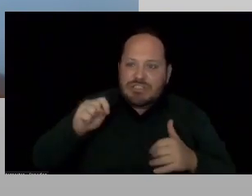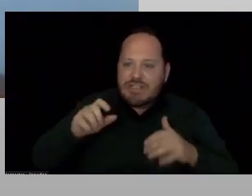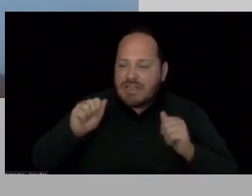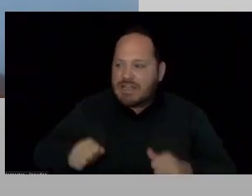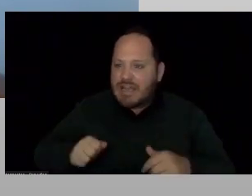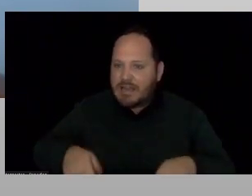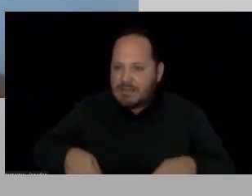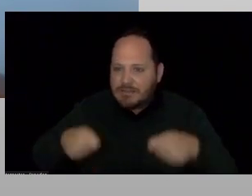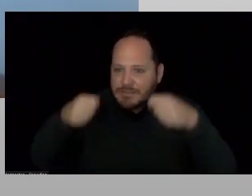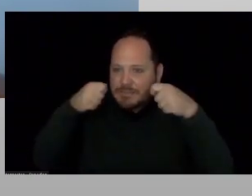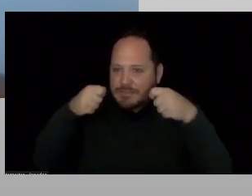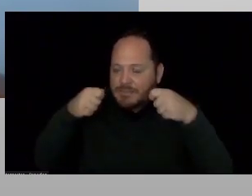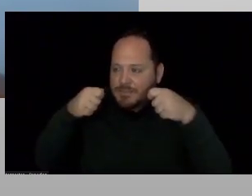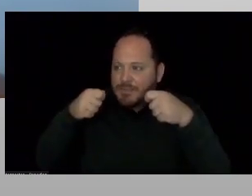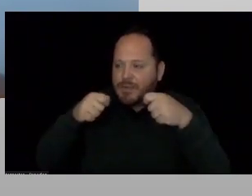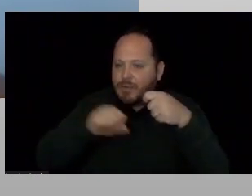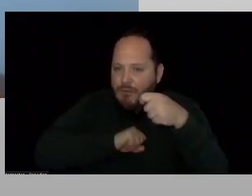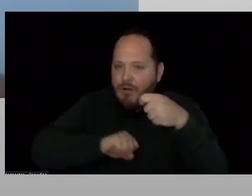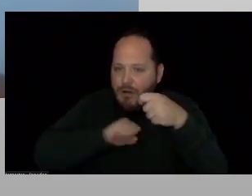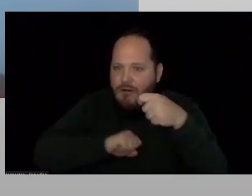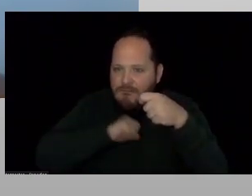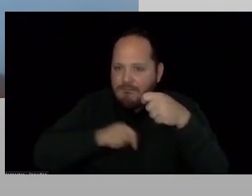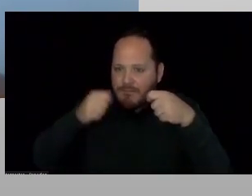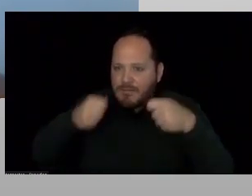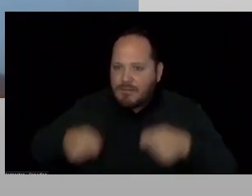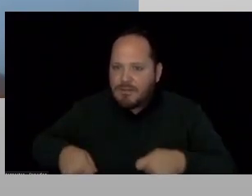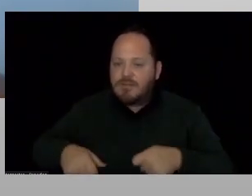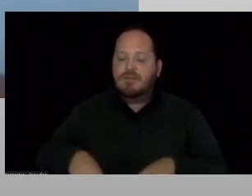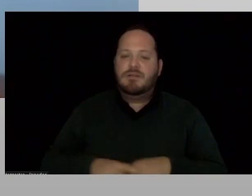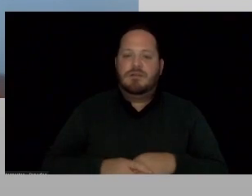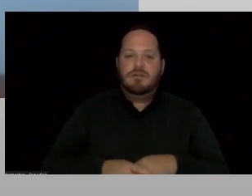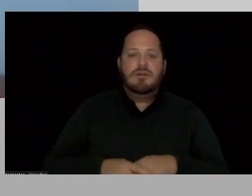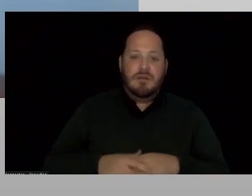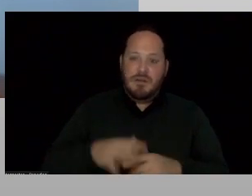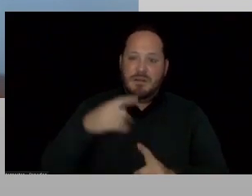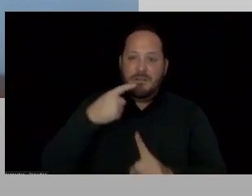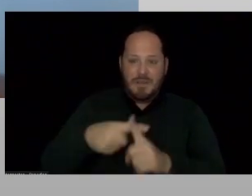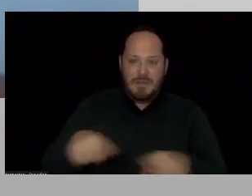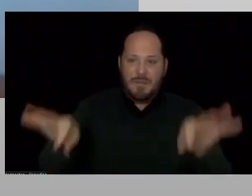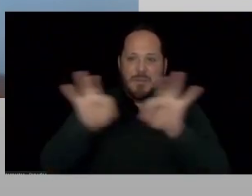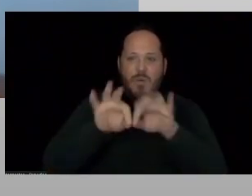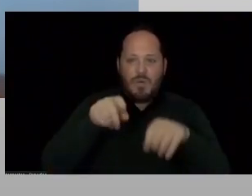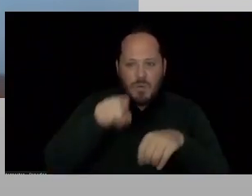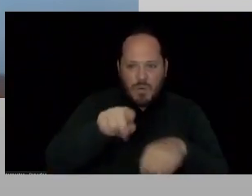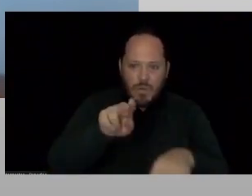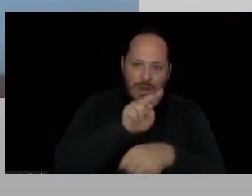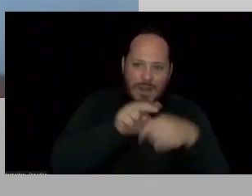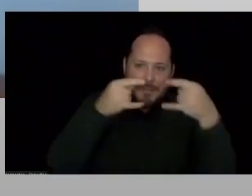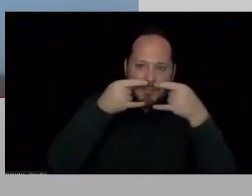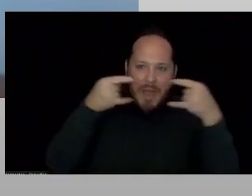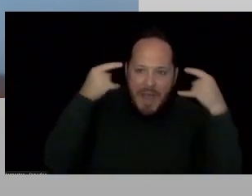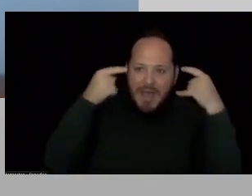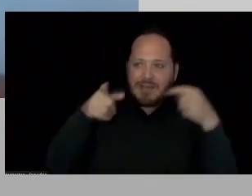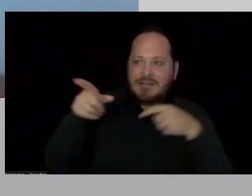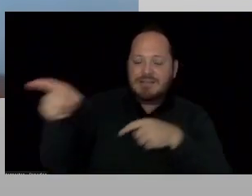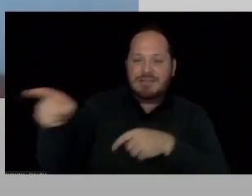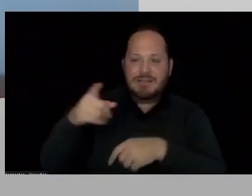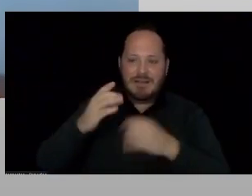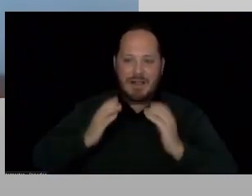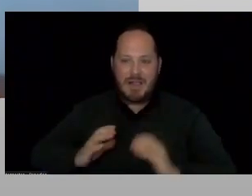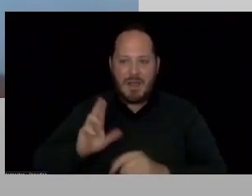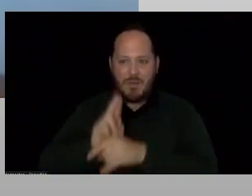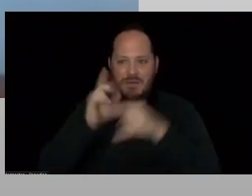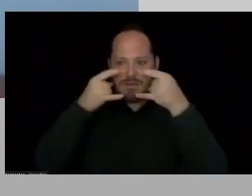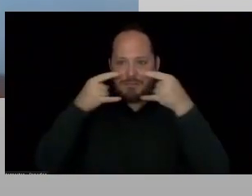wear a mask and having you wear a mask is absolutely recommended. And we'll be talking about that some later. Masks are part